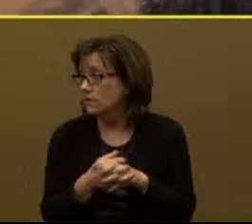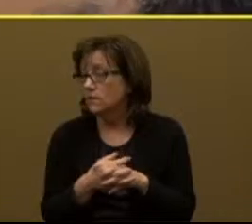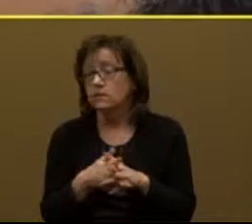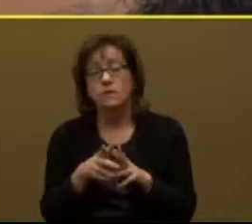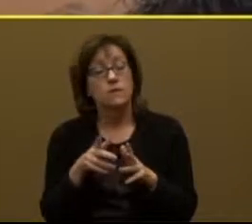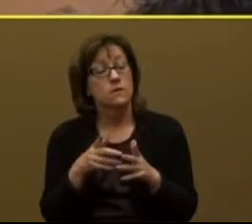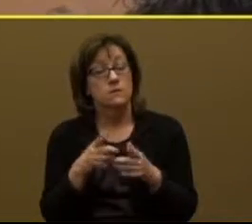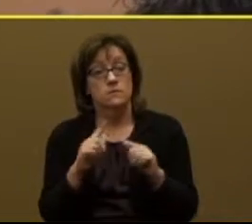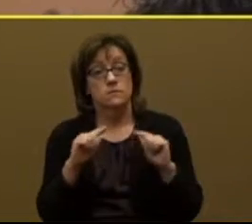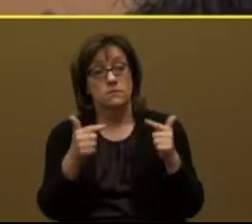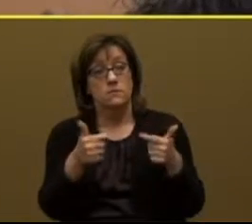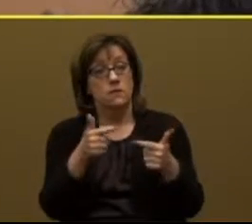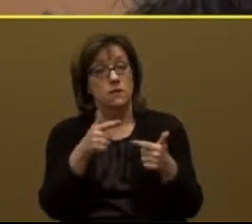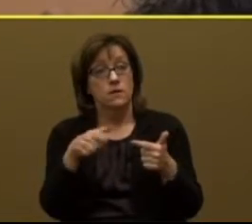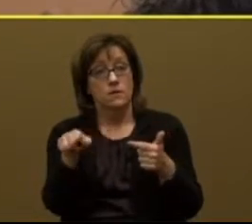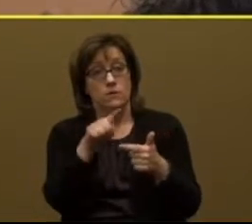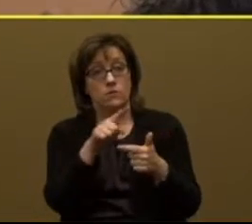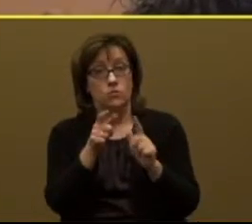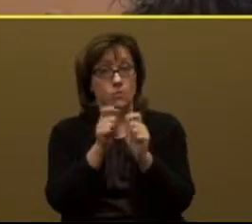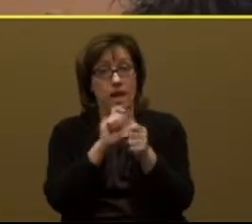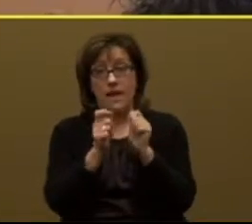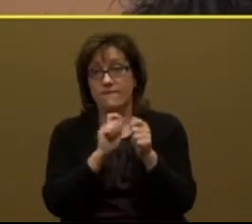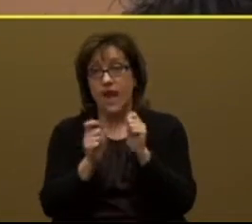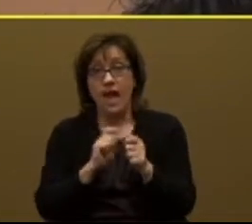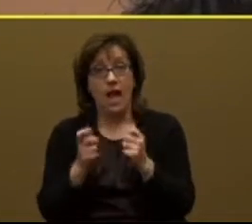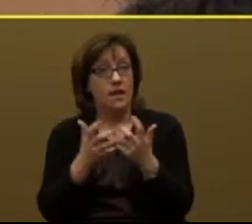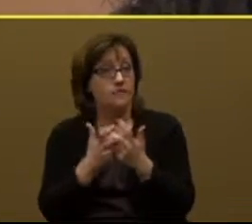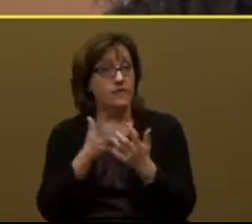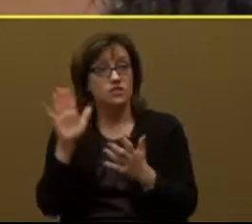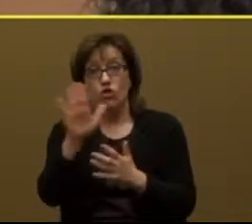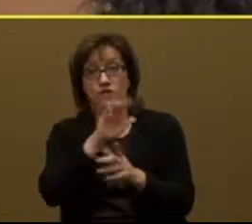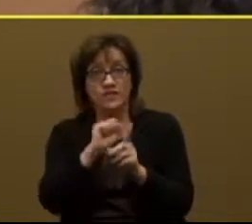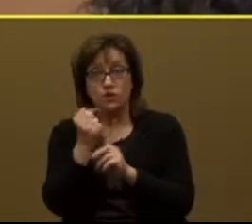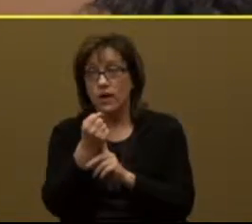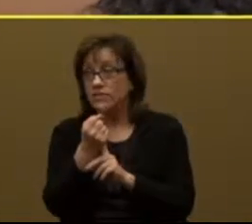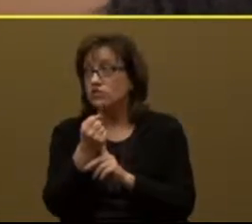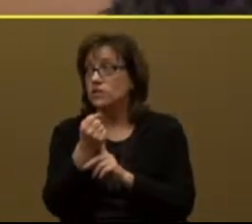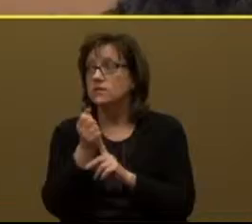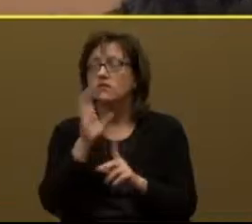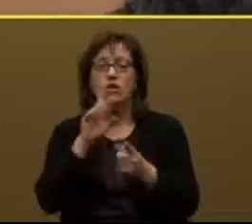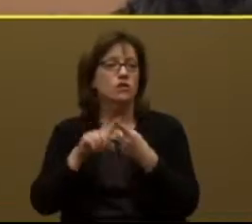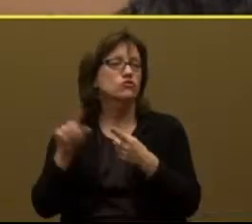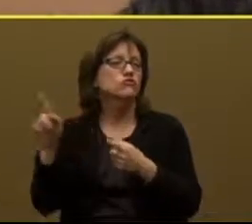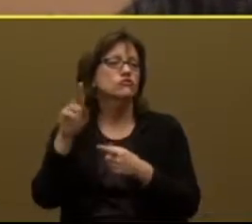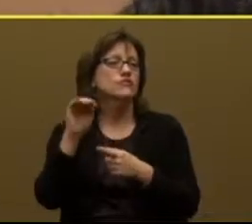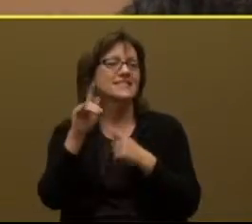modify this, talk to Kristi about right now.